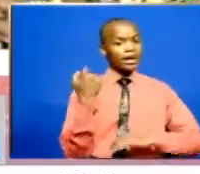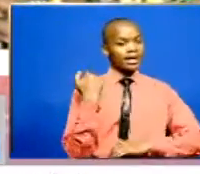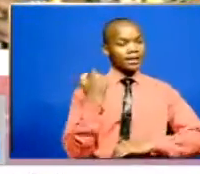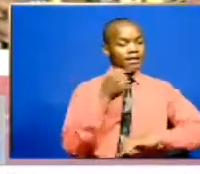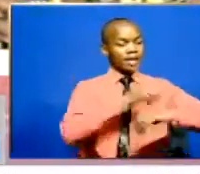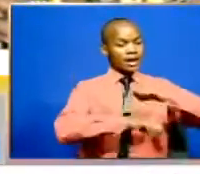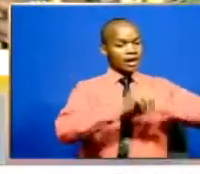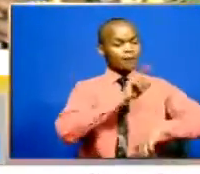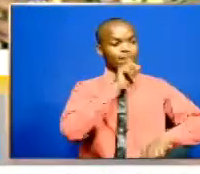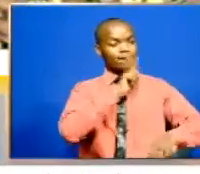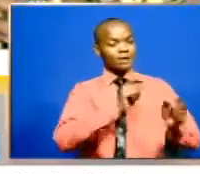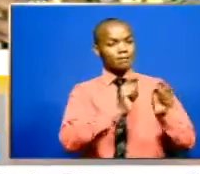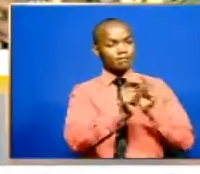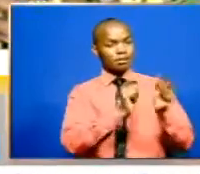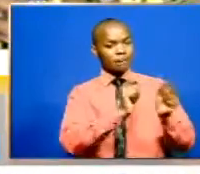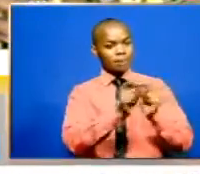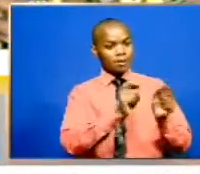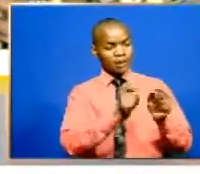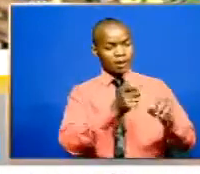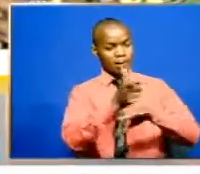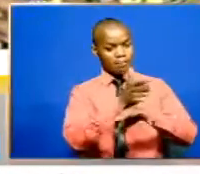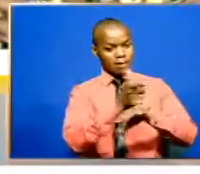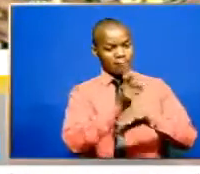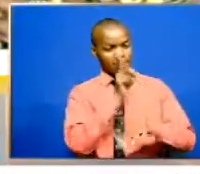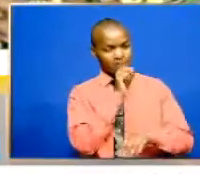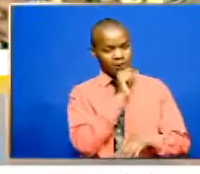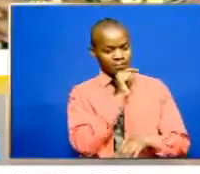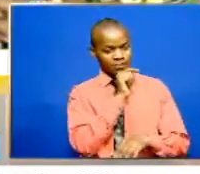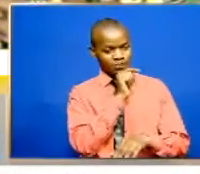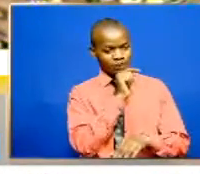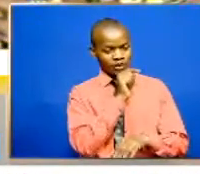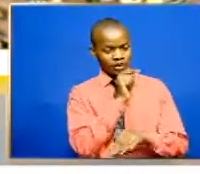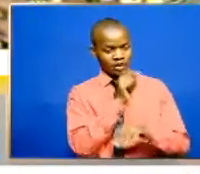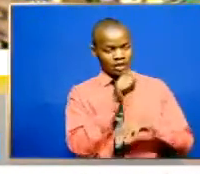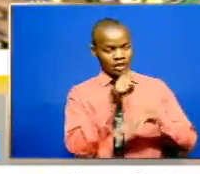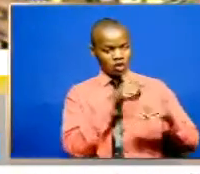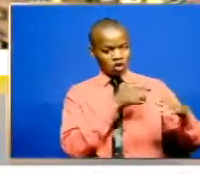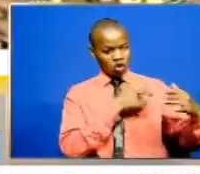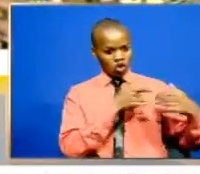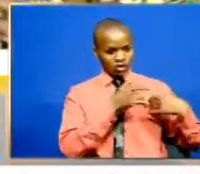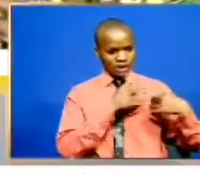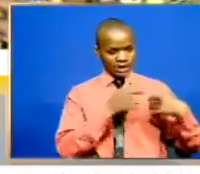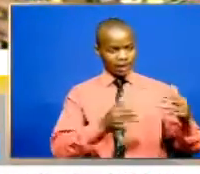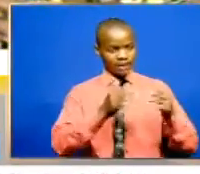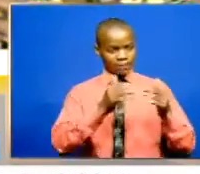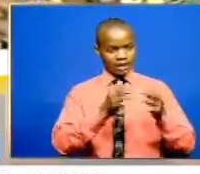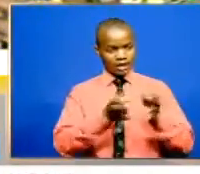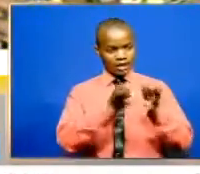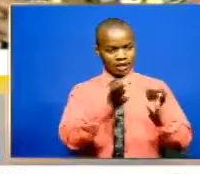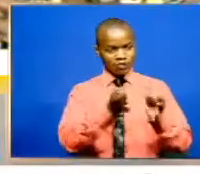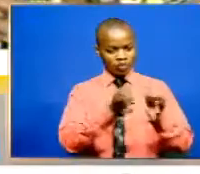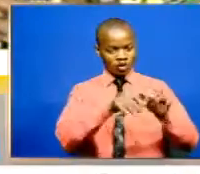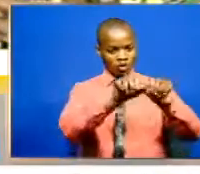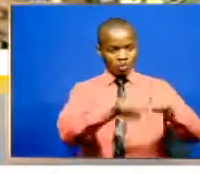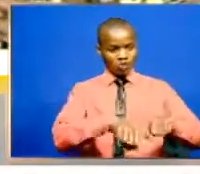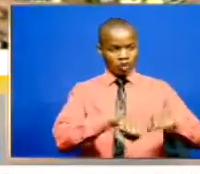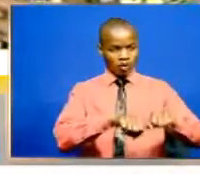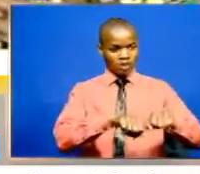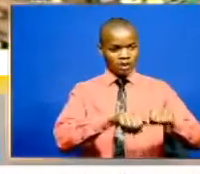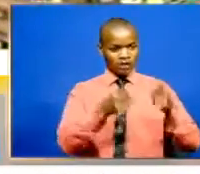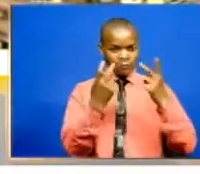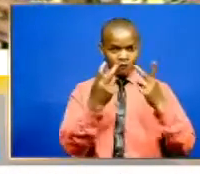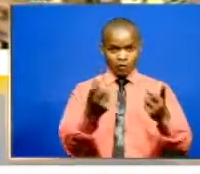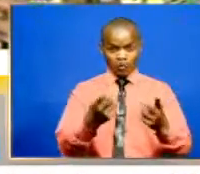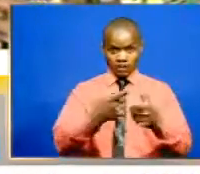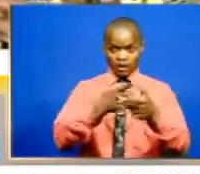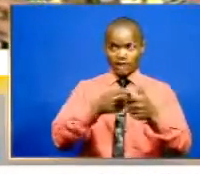interview. There was an interview, a press conference, actually, in regard to the summit. Perhaps we can first of all listen to that, then we can get deeper